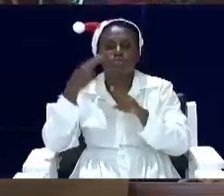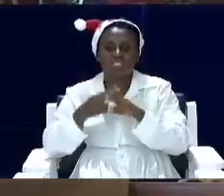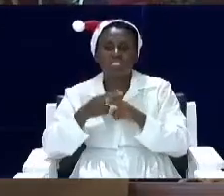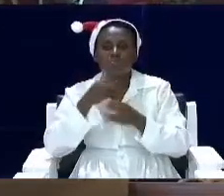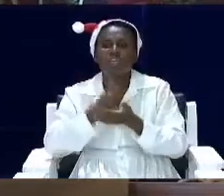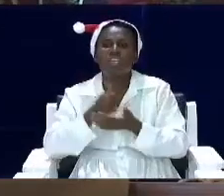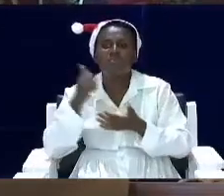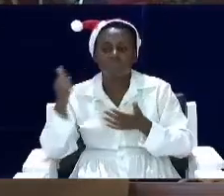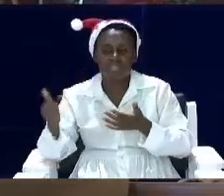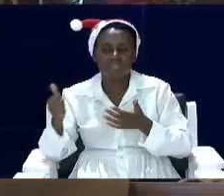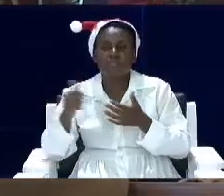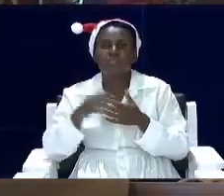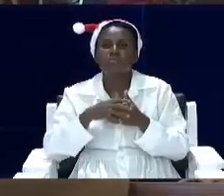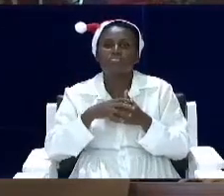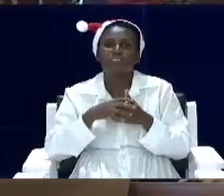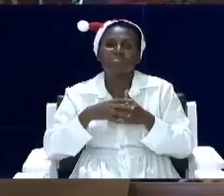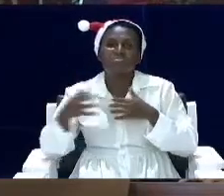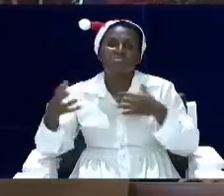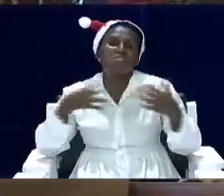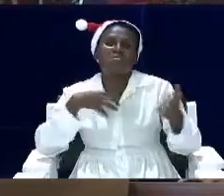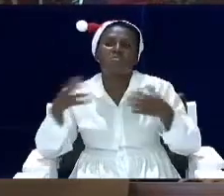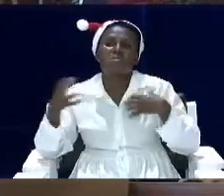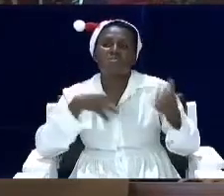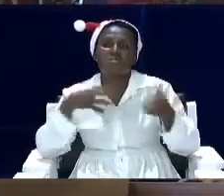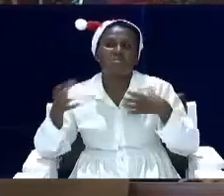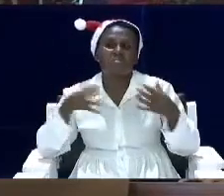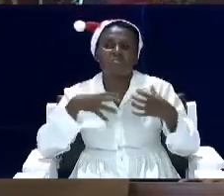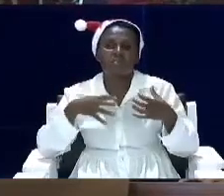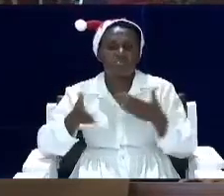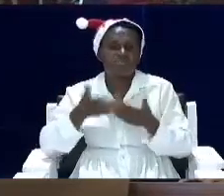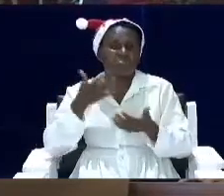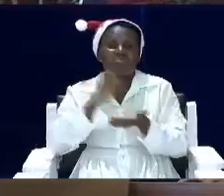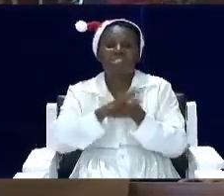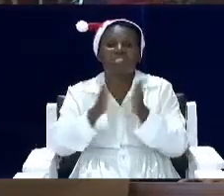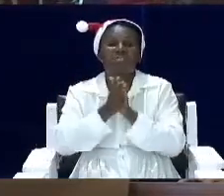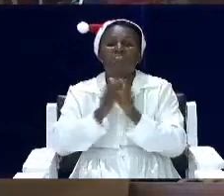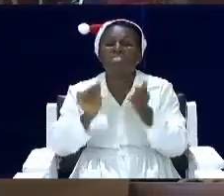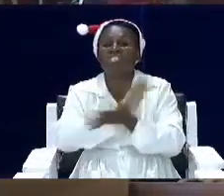Murmurers get destroyed.